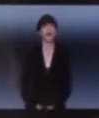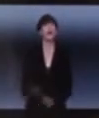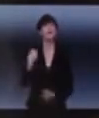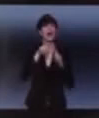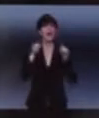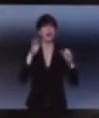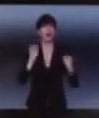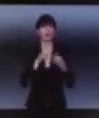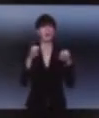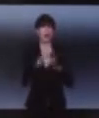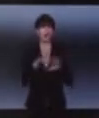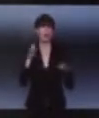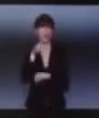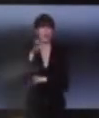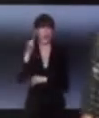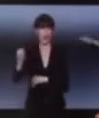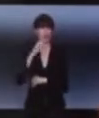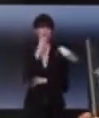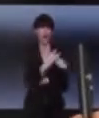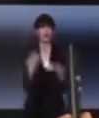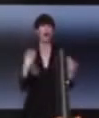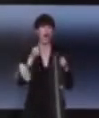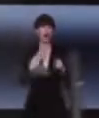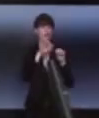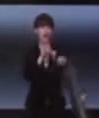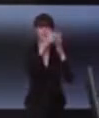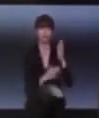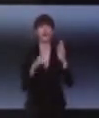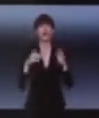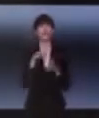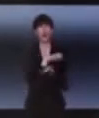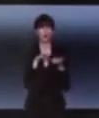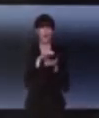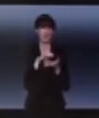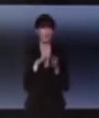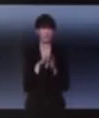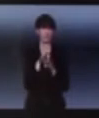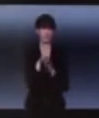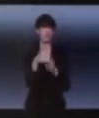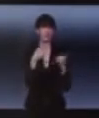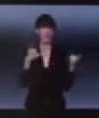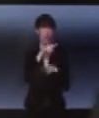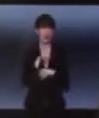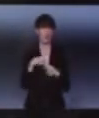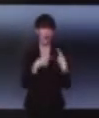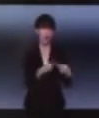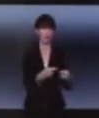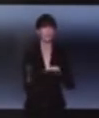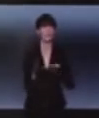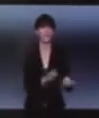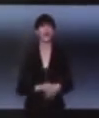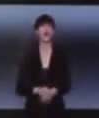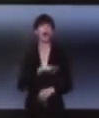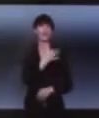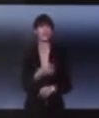over satellite, and here a video, a sign language interpreter video coming over IP,